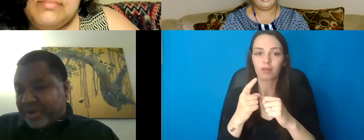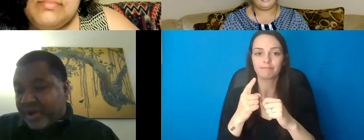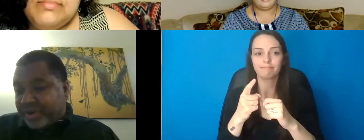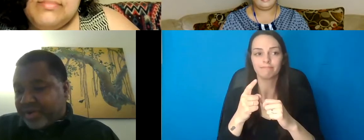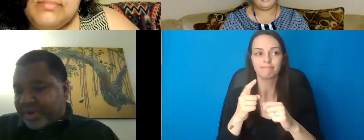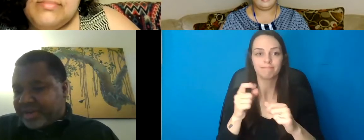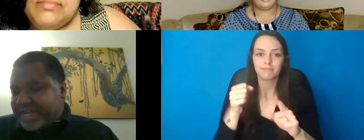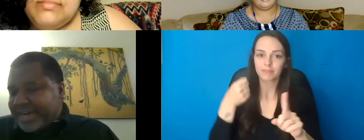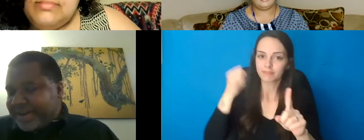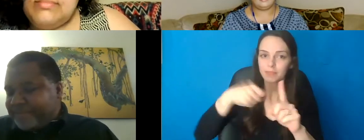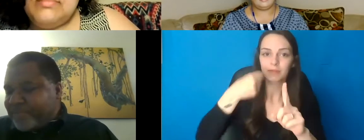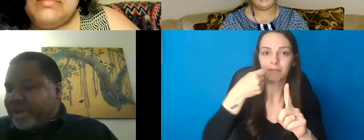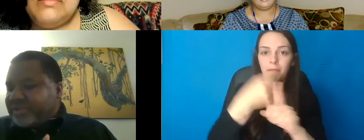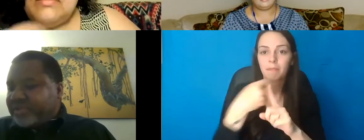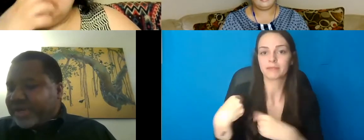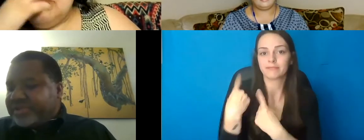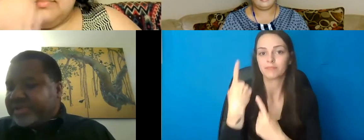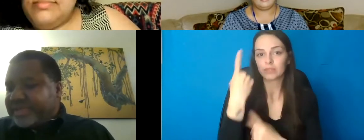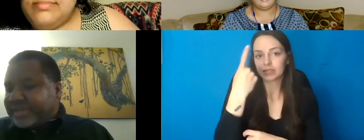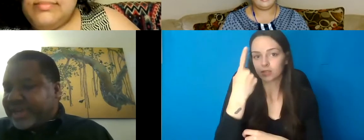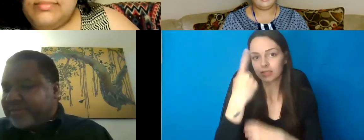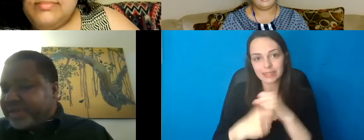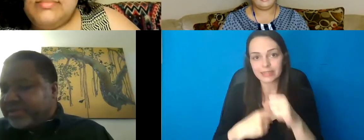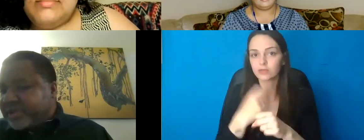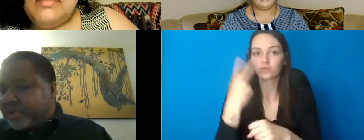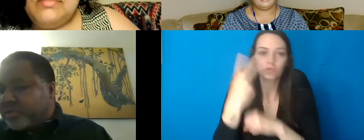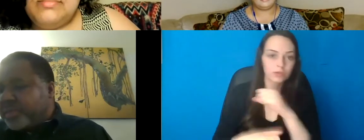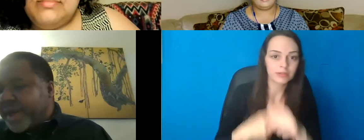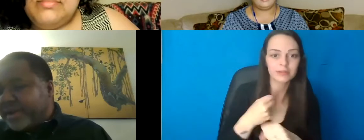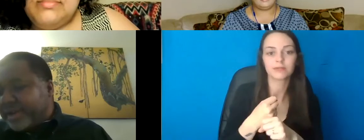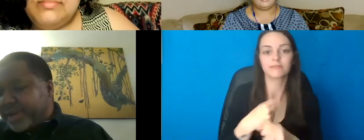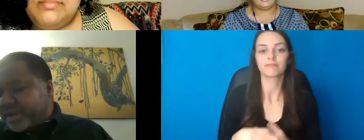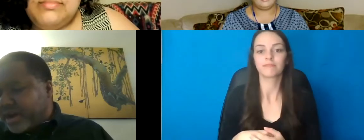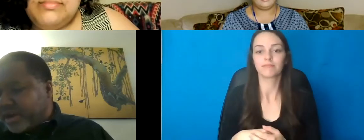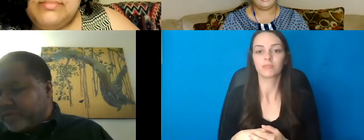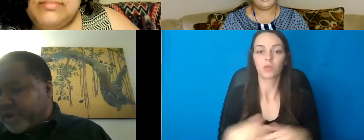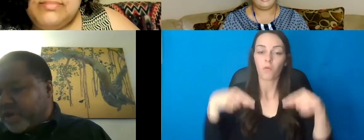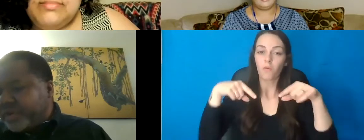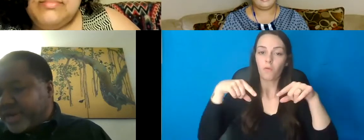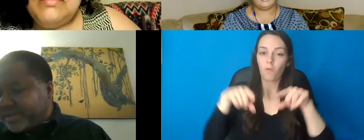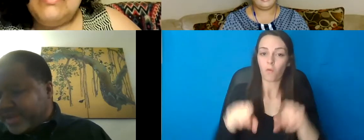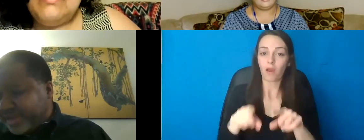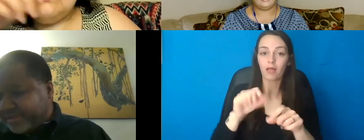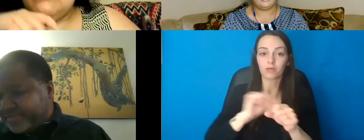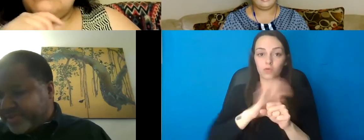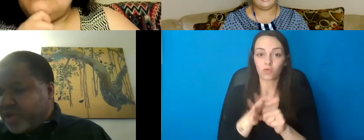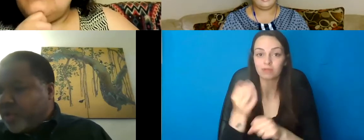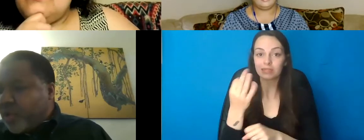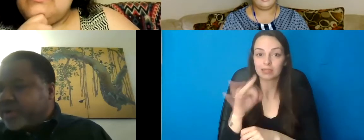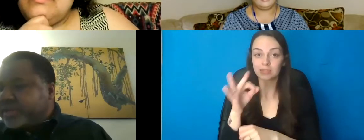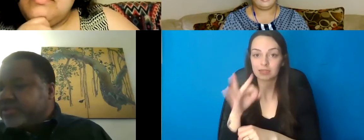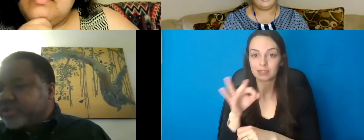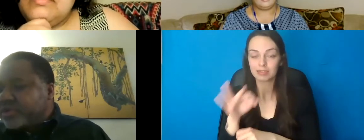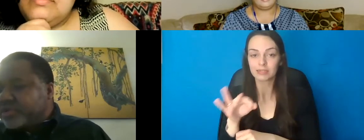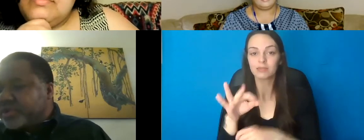and ongoing. So the question is this: amidst the global pandemic of COVID-19,